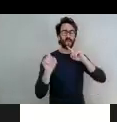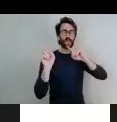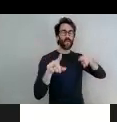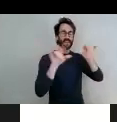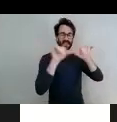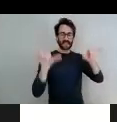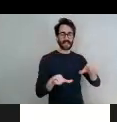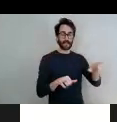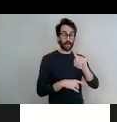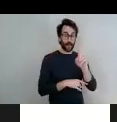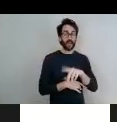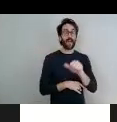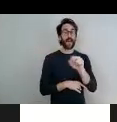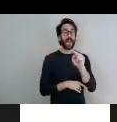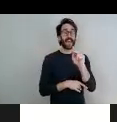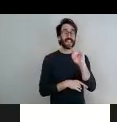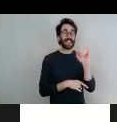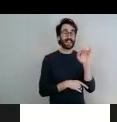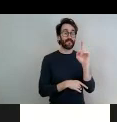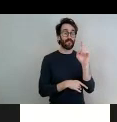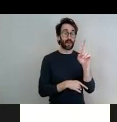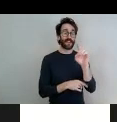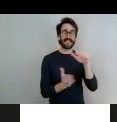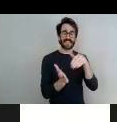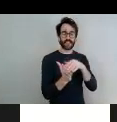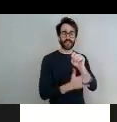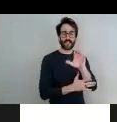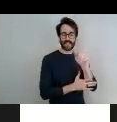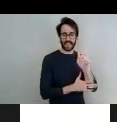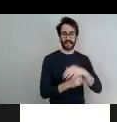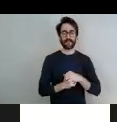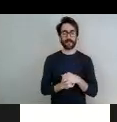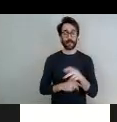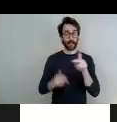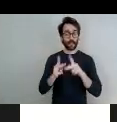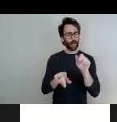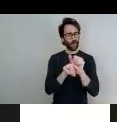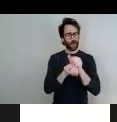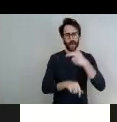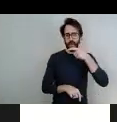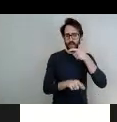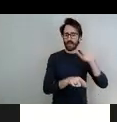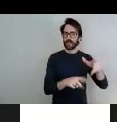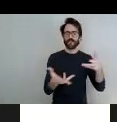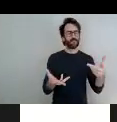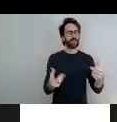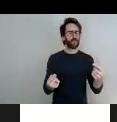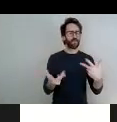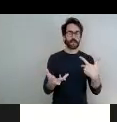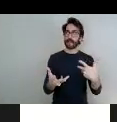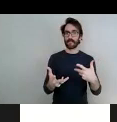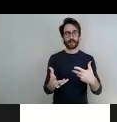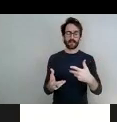at antifraudcenter.ca. Call center operators are fraud specialists who validate online